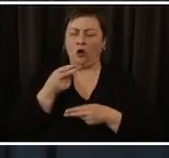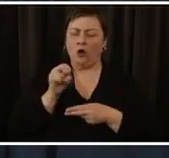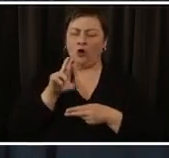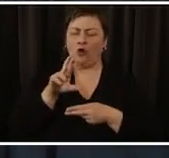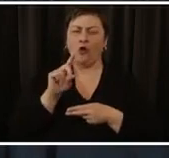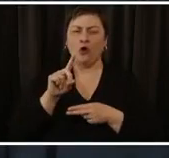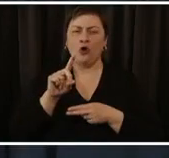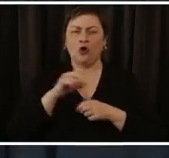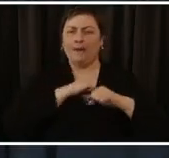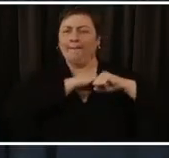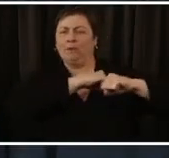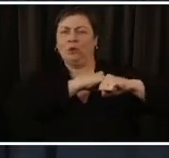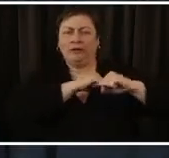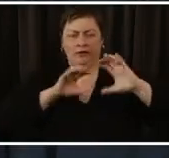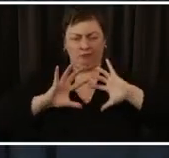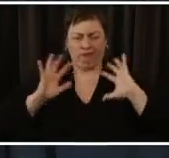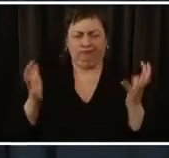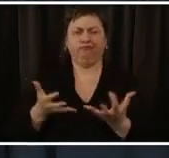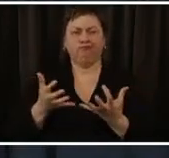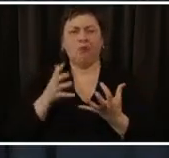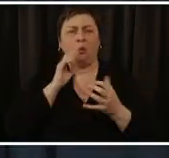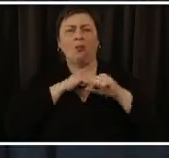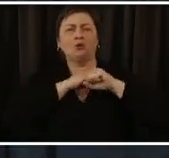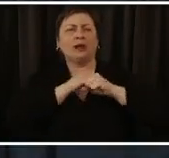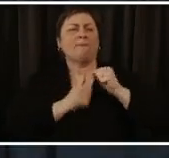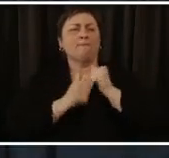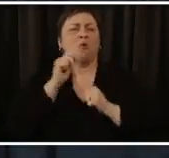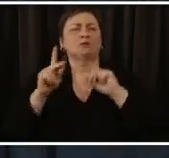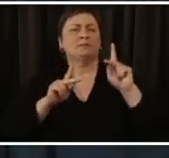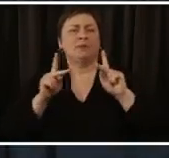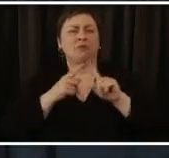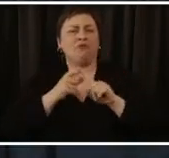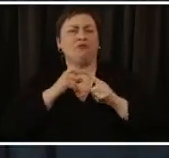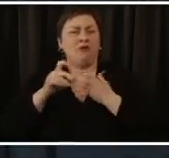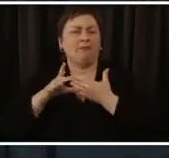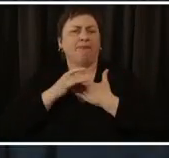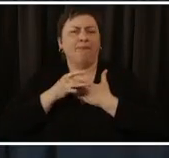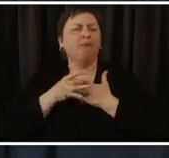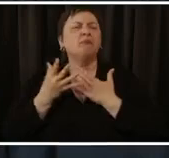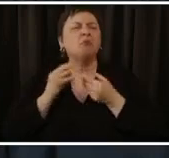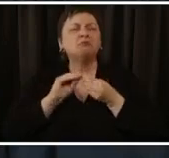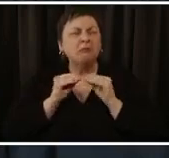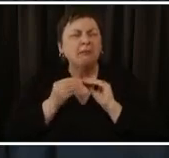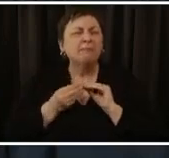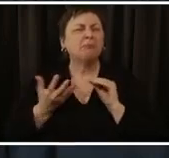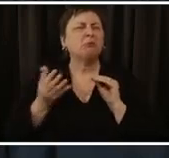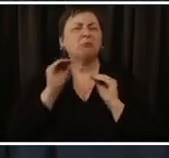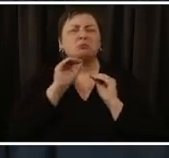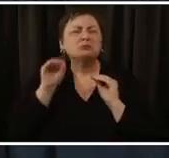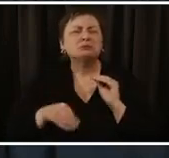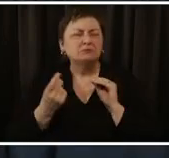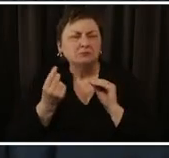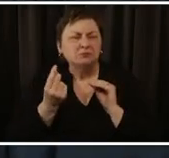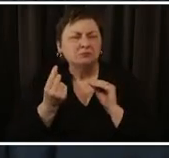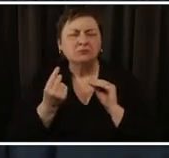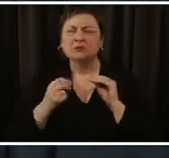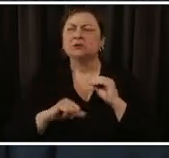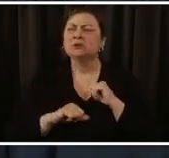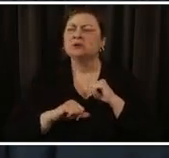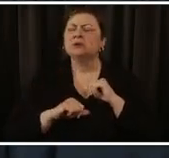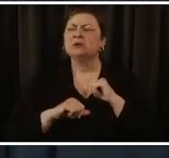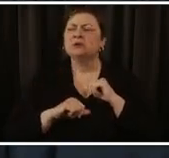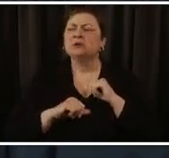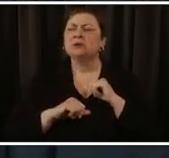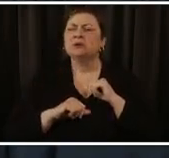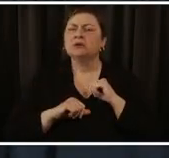broad community protection? What a specific range or number? And then what is the strategy to reach that number after